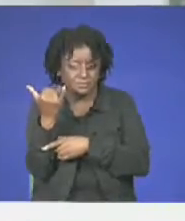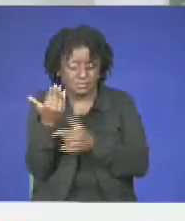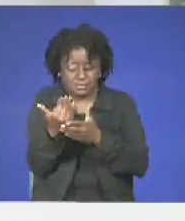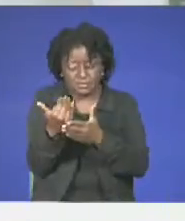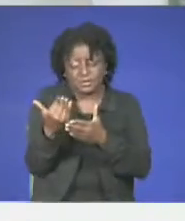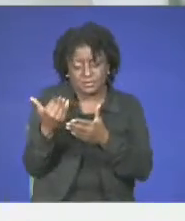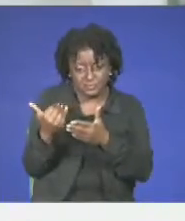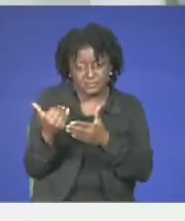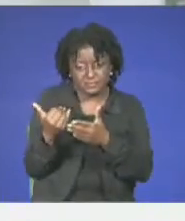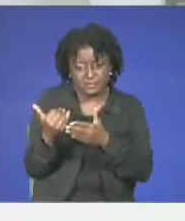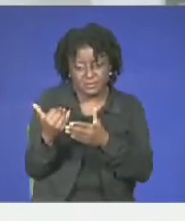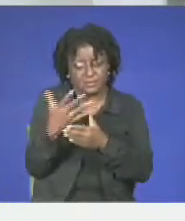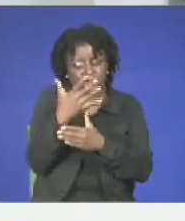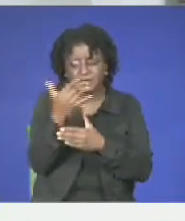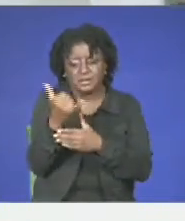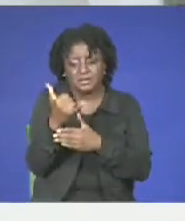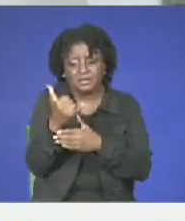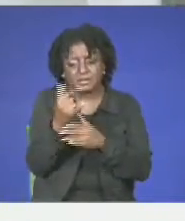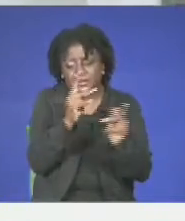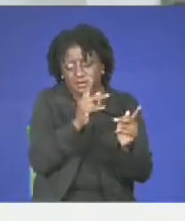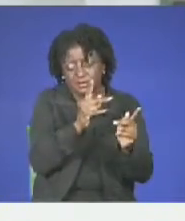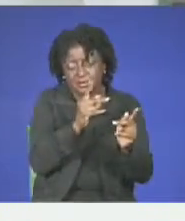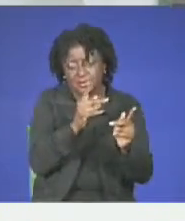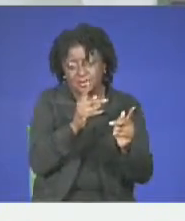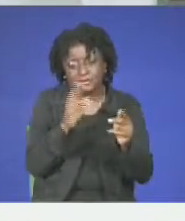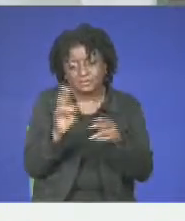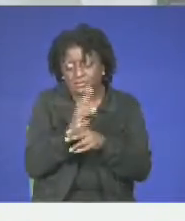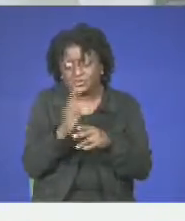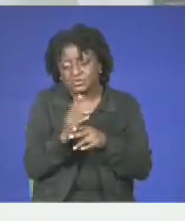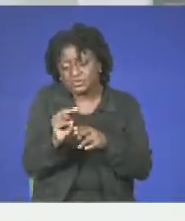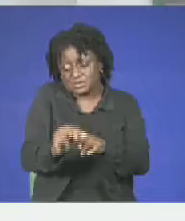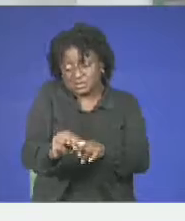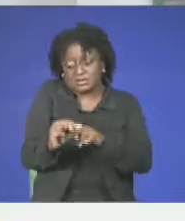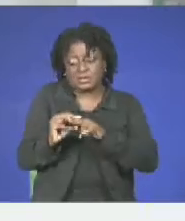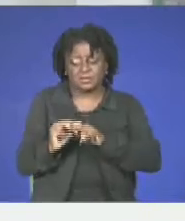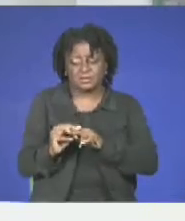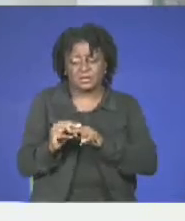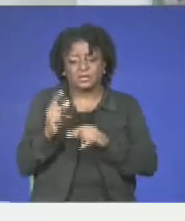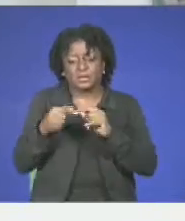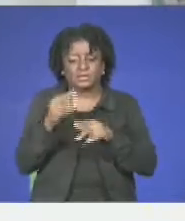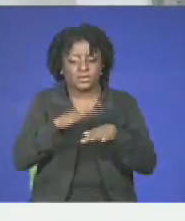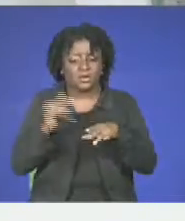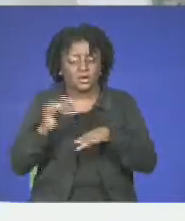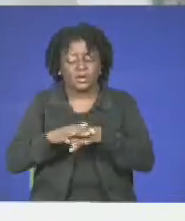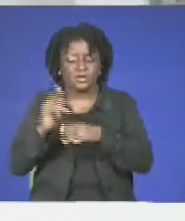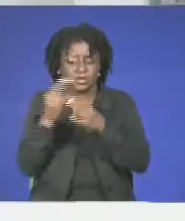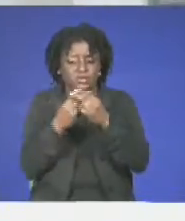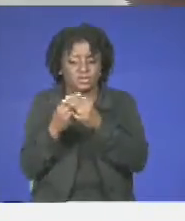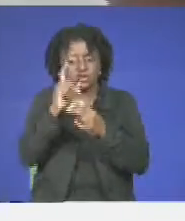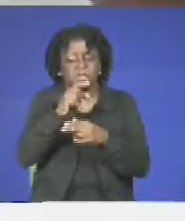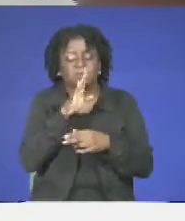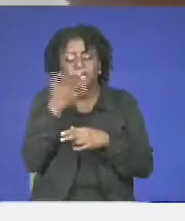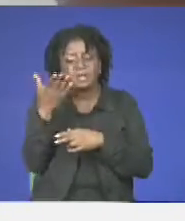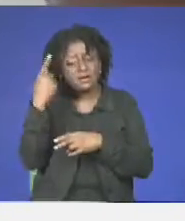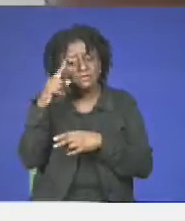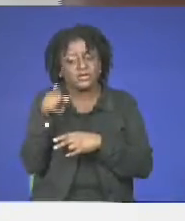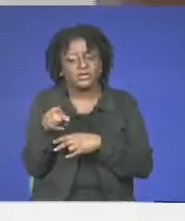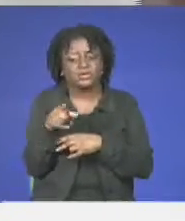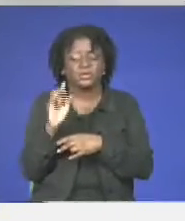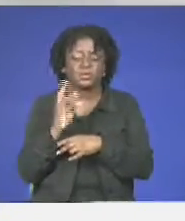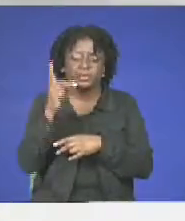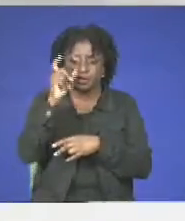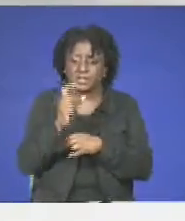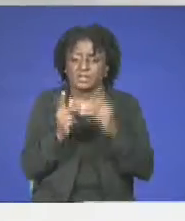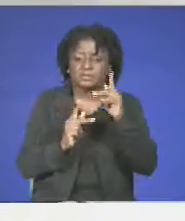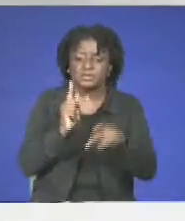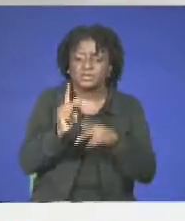former, they tend to sit back. You understand me? When you call on the union, they're supposed to be there for you. We need persons who